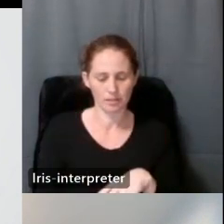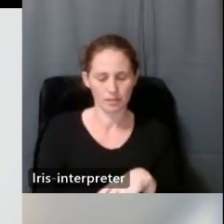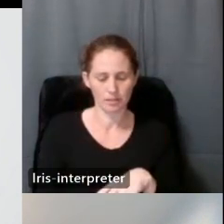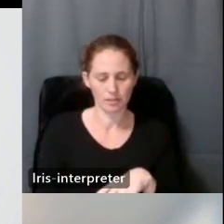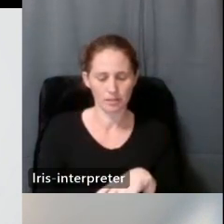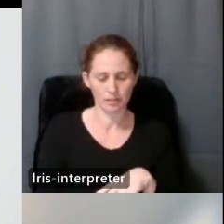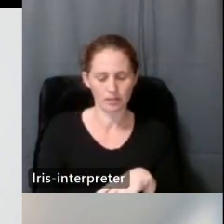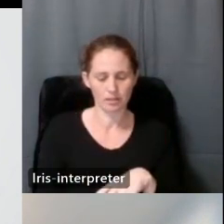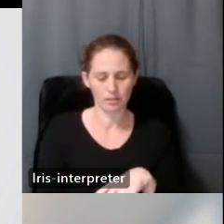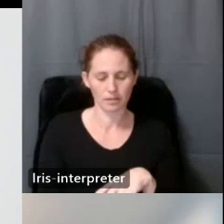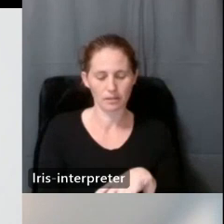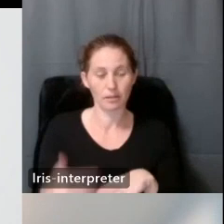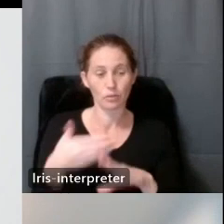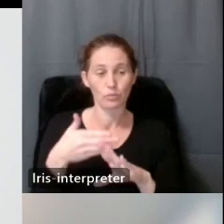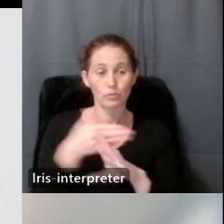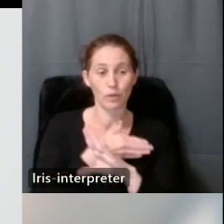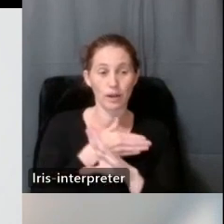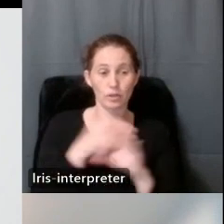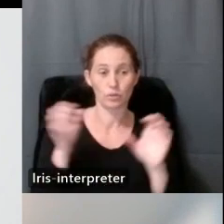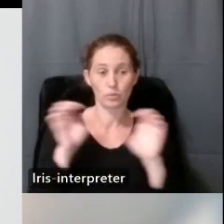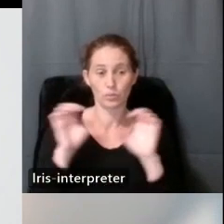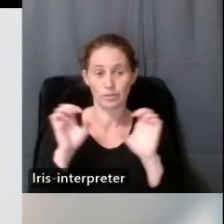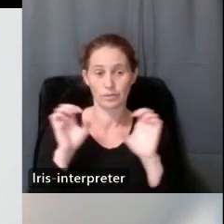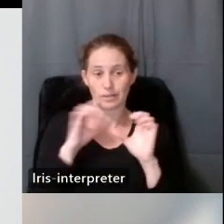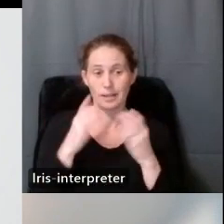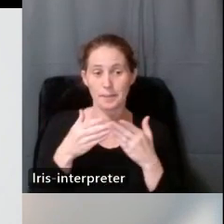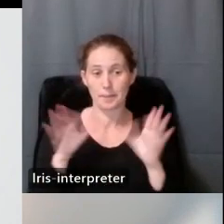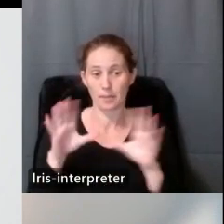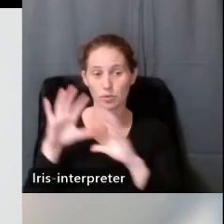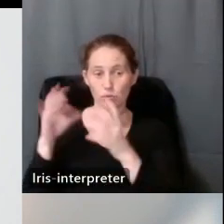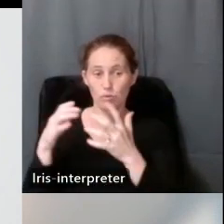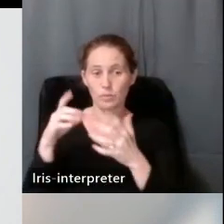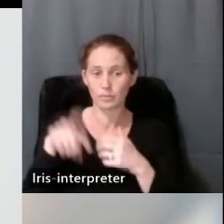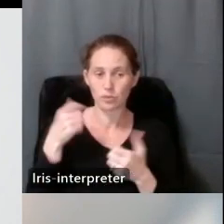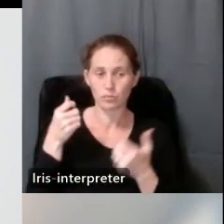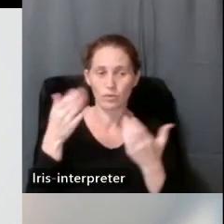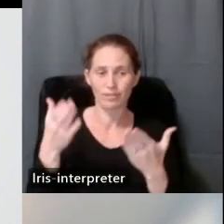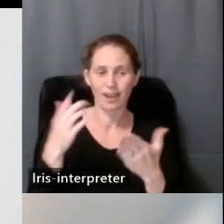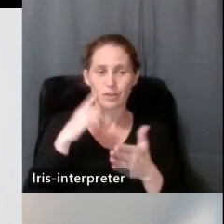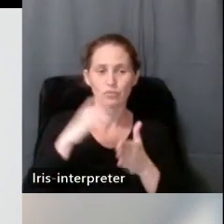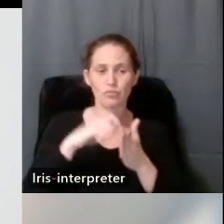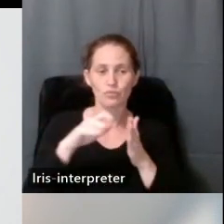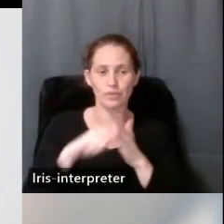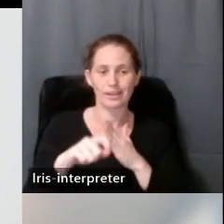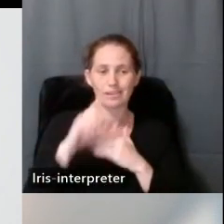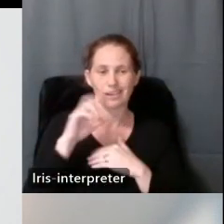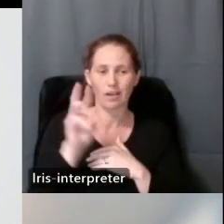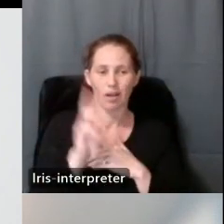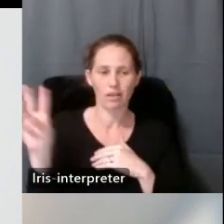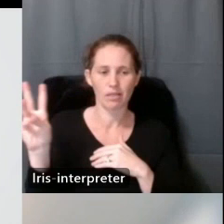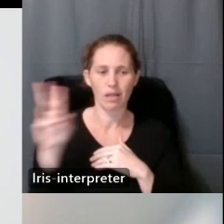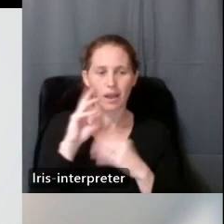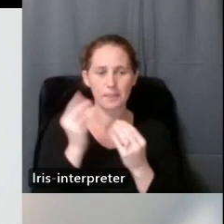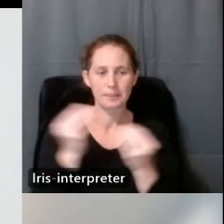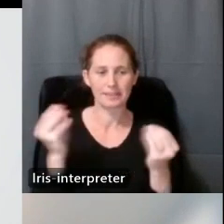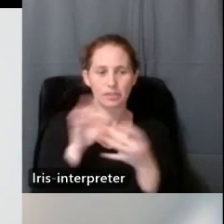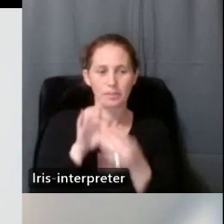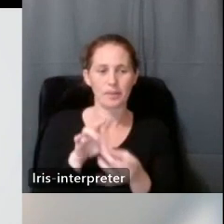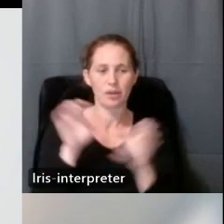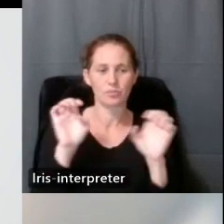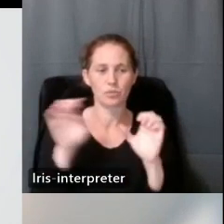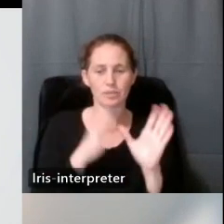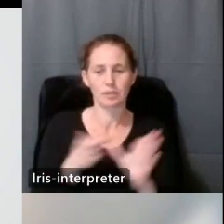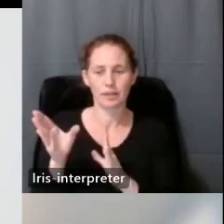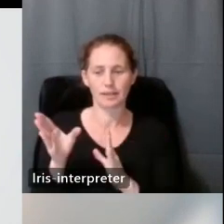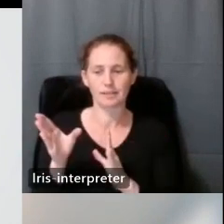So prior to emergencies, public entities must provide written and online materials on emergency